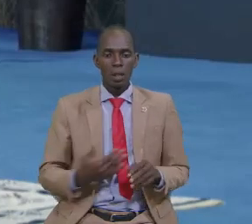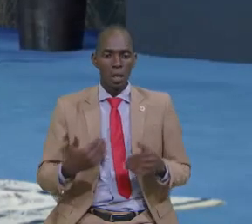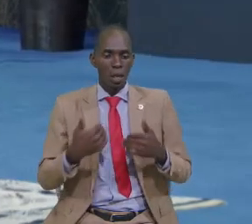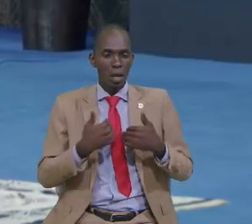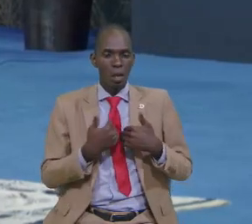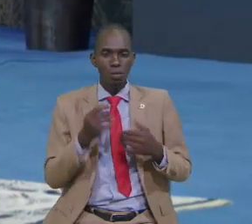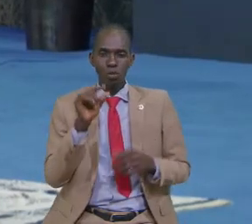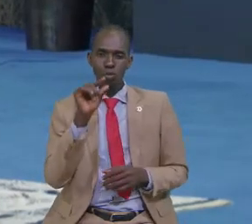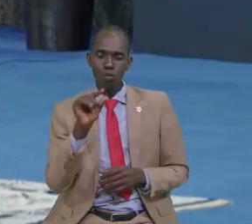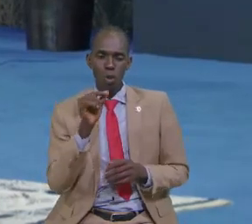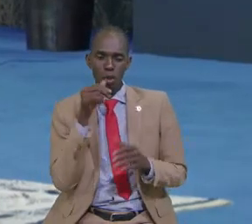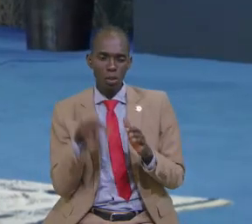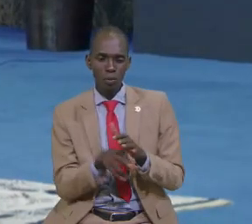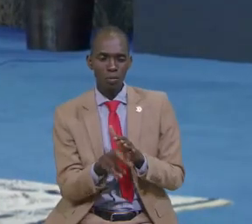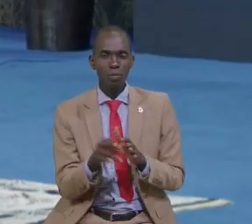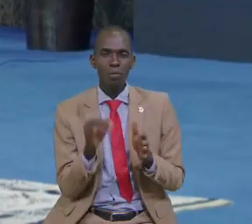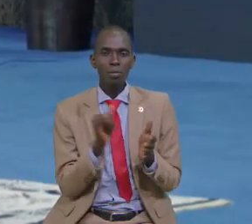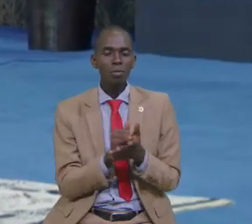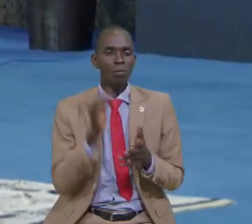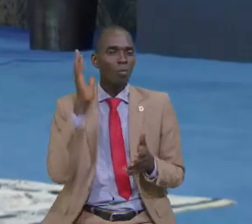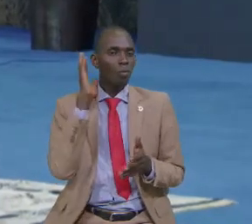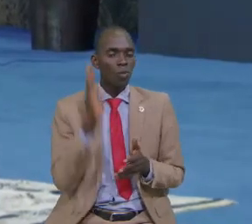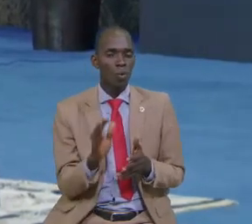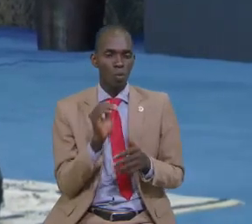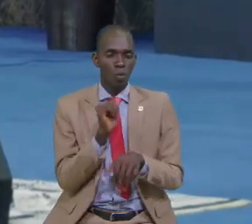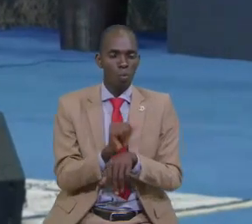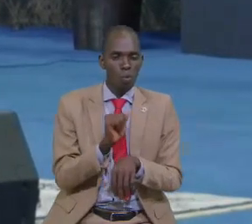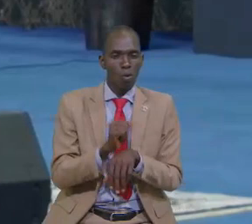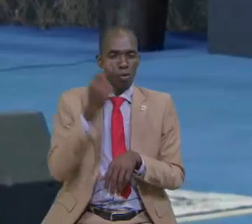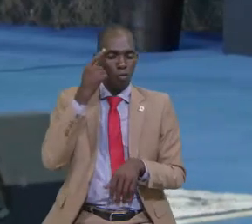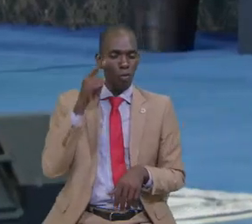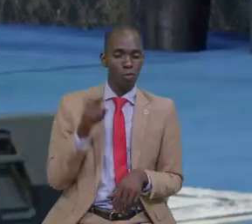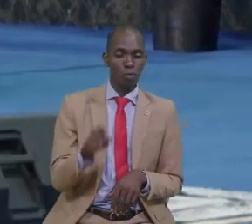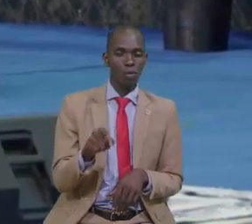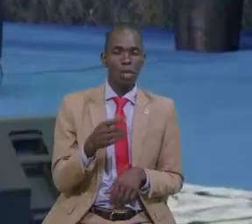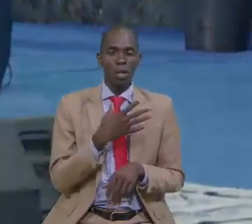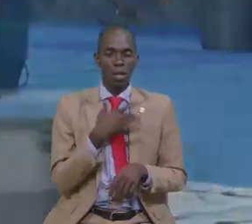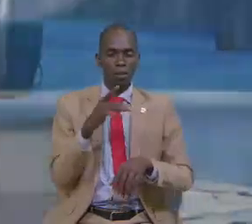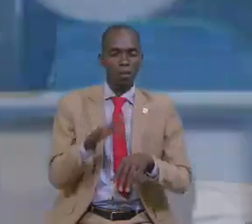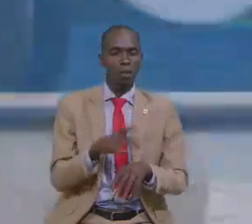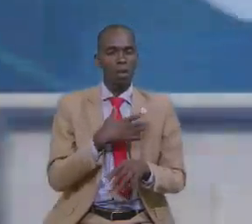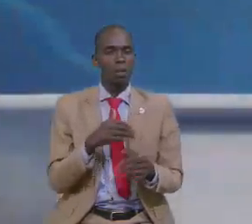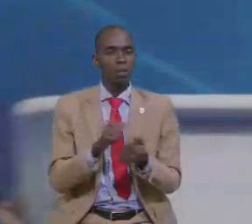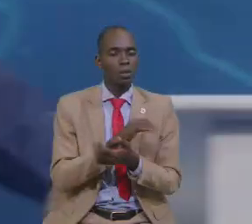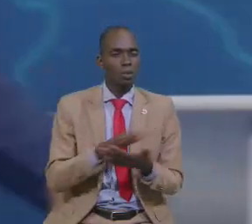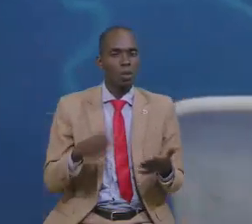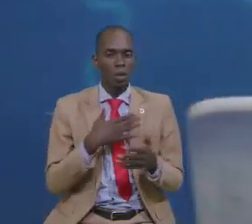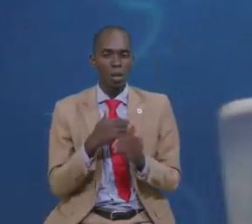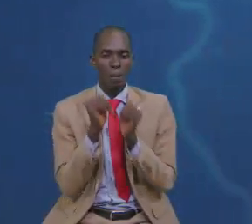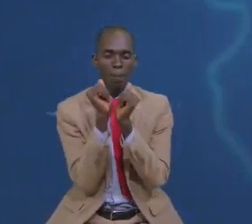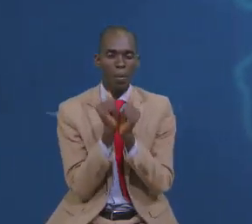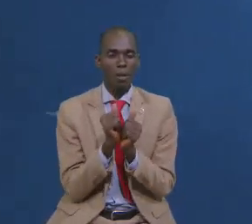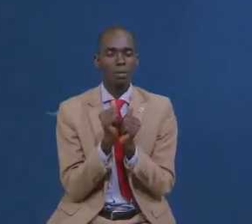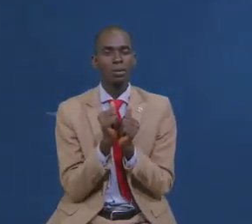that were on errands for him and touch and Destroy abide and sting